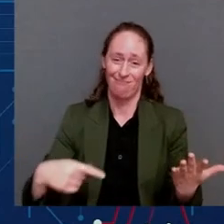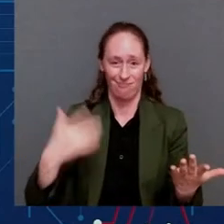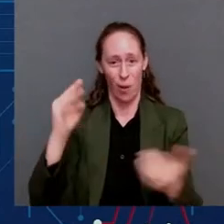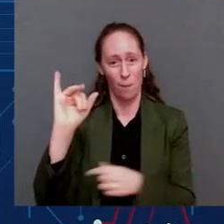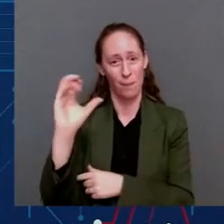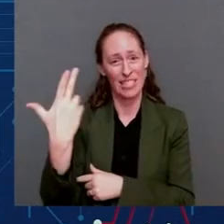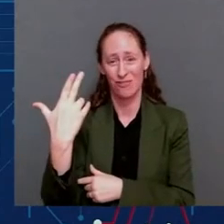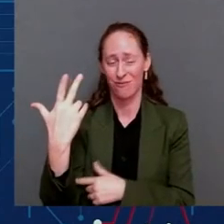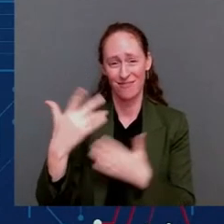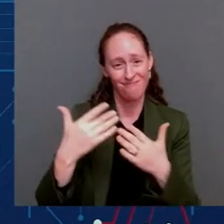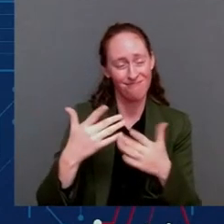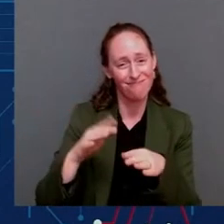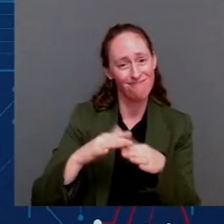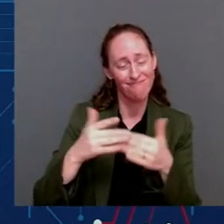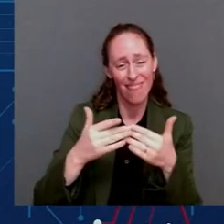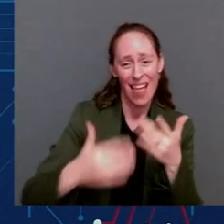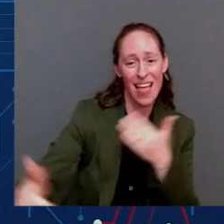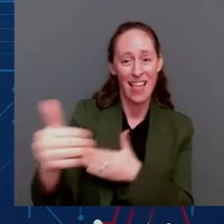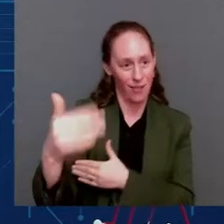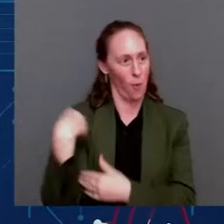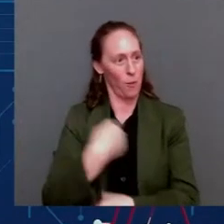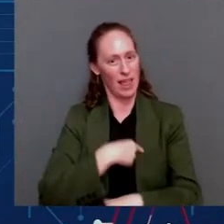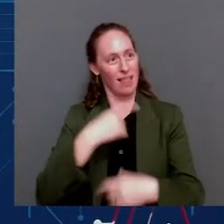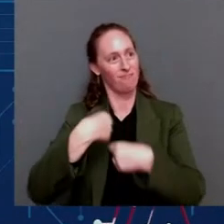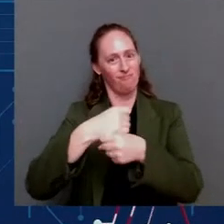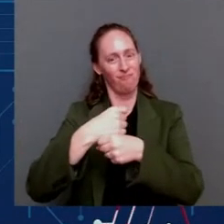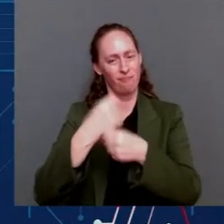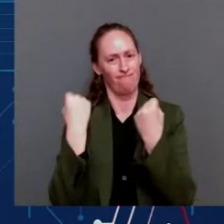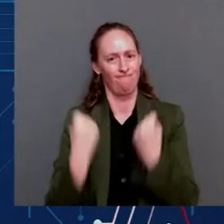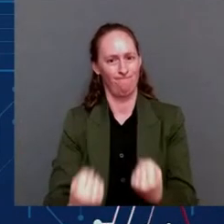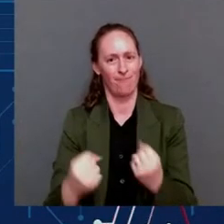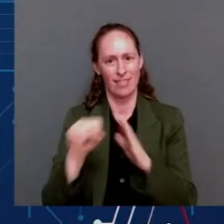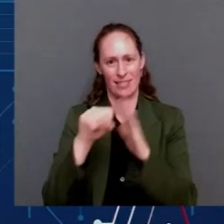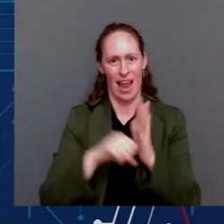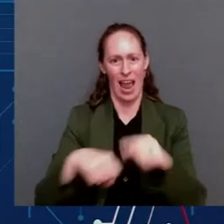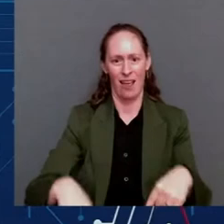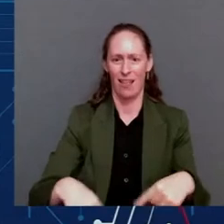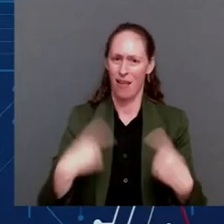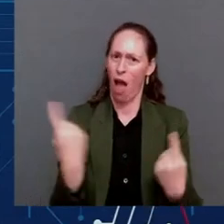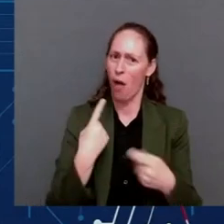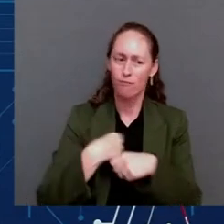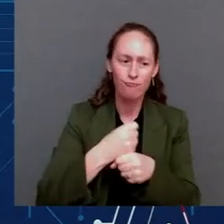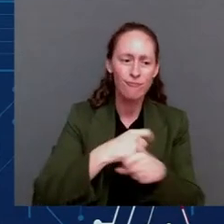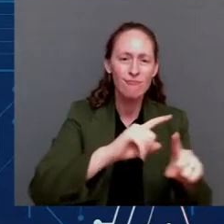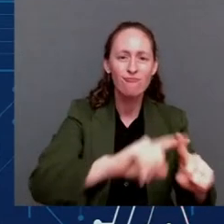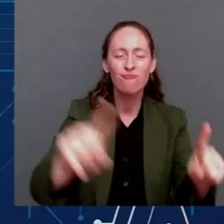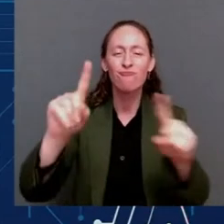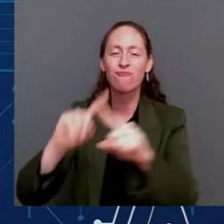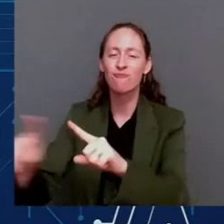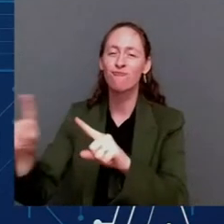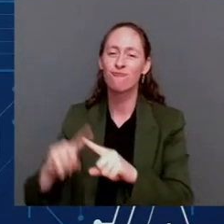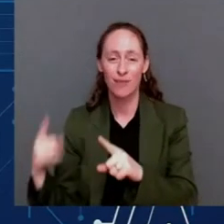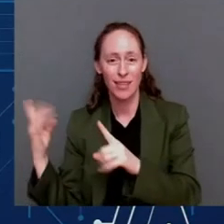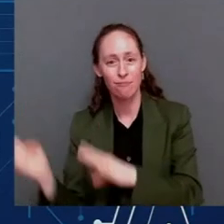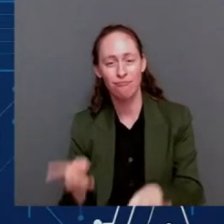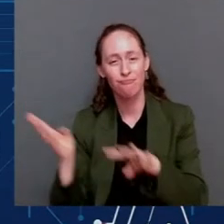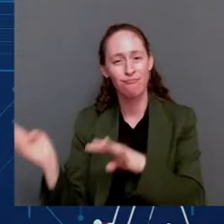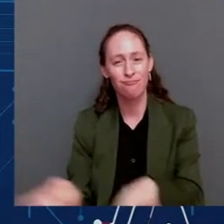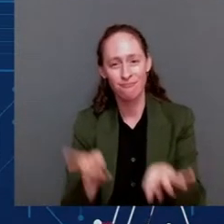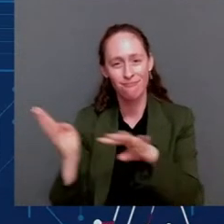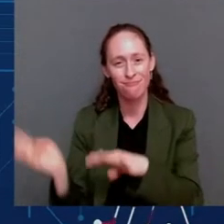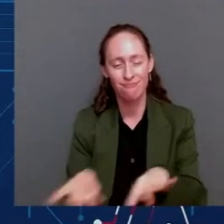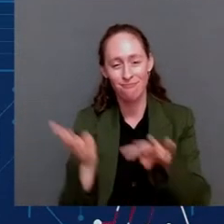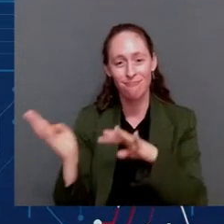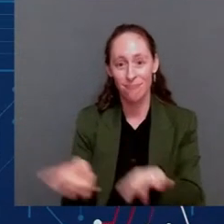make things. And when we make things, we need to have semiconductor chips. It's why Debbie and I worked so hard to make sure we had the legacy provision to